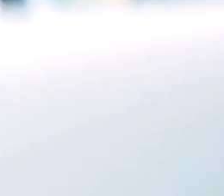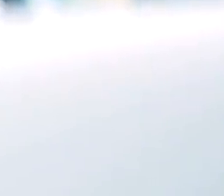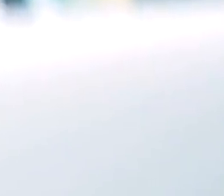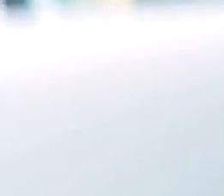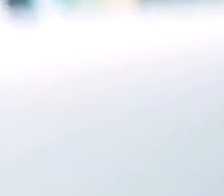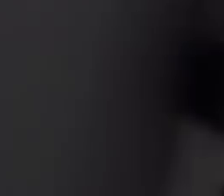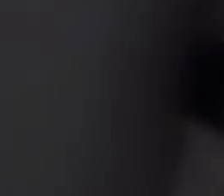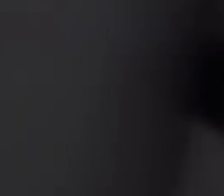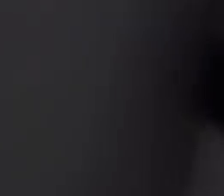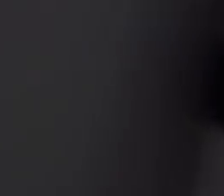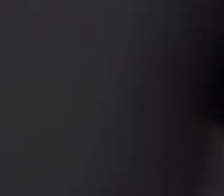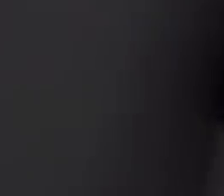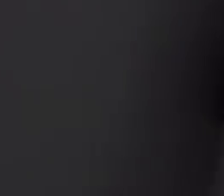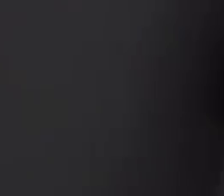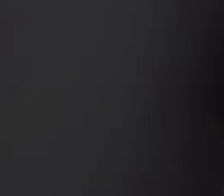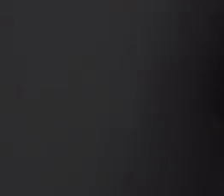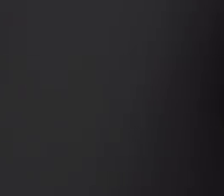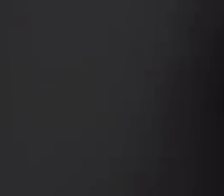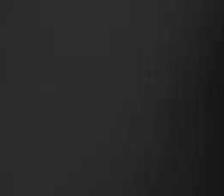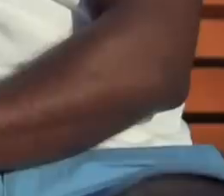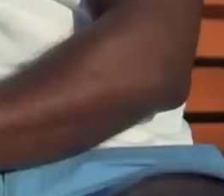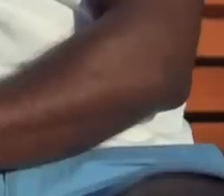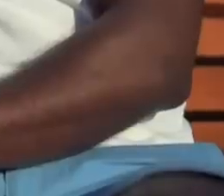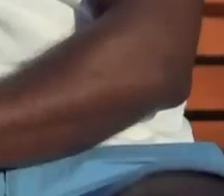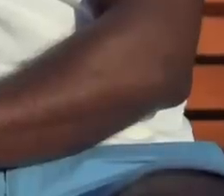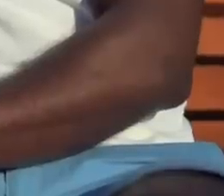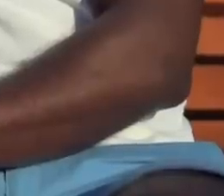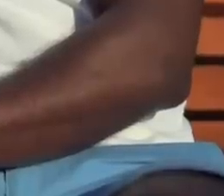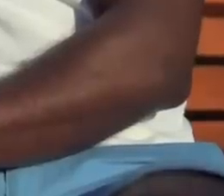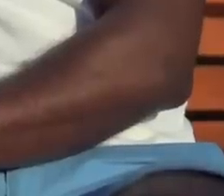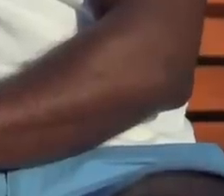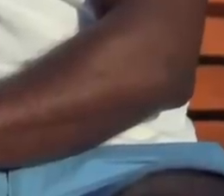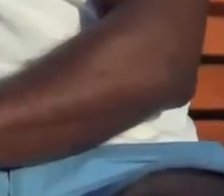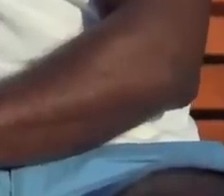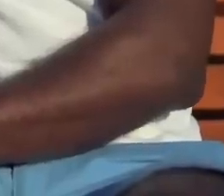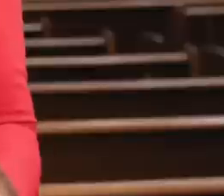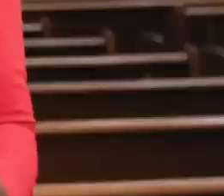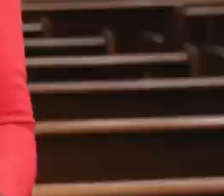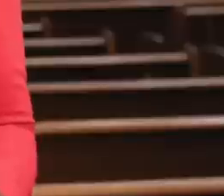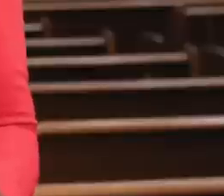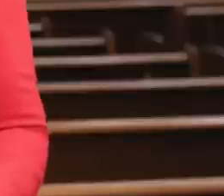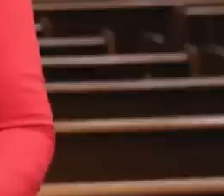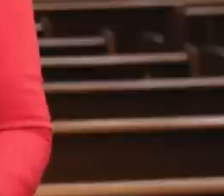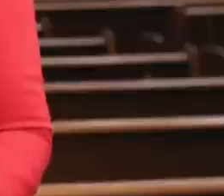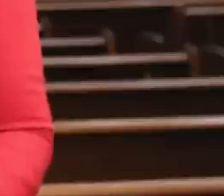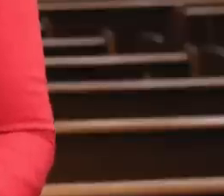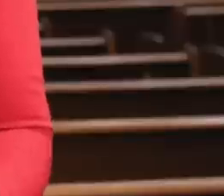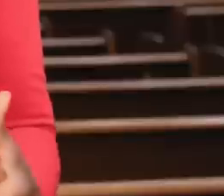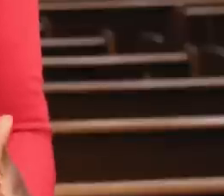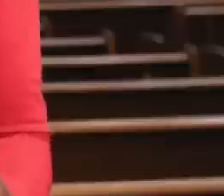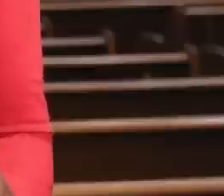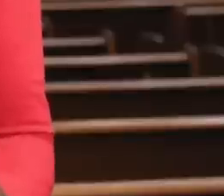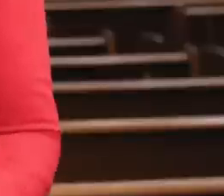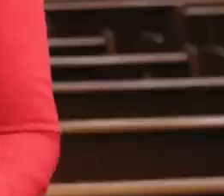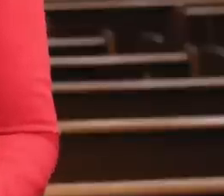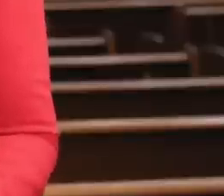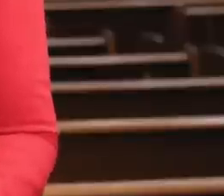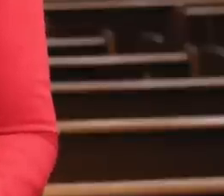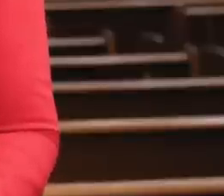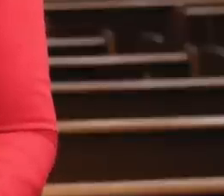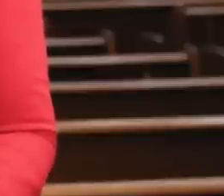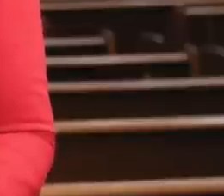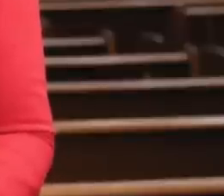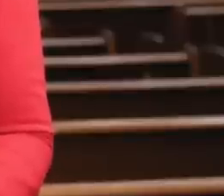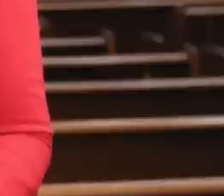to assist with Bible study, youth Sunday school, and our youth worship experience. If you are gifted and willing, you can work with The